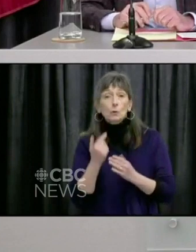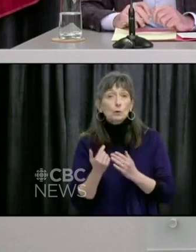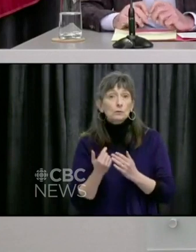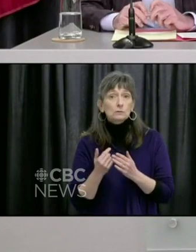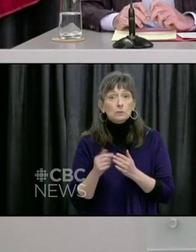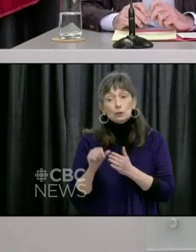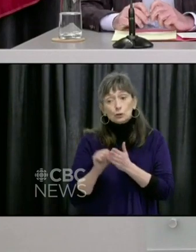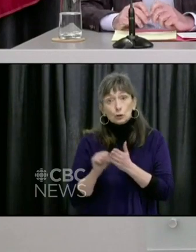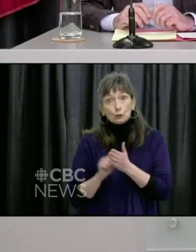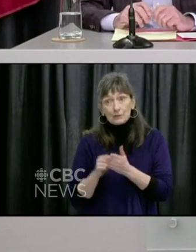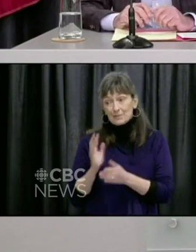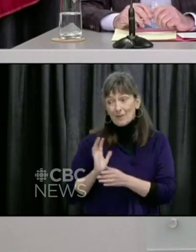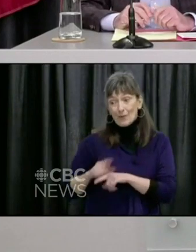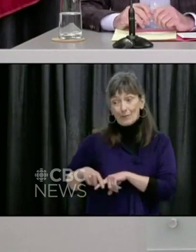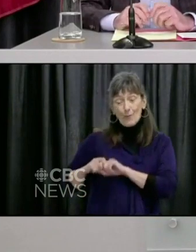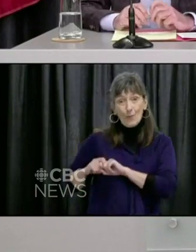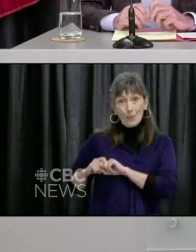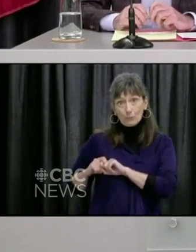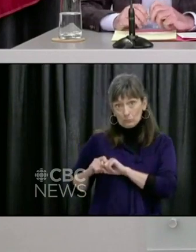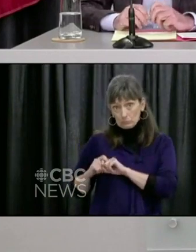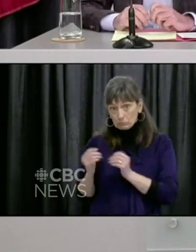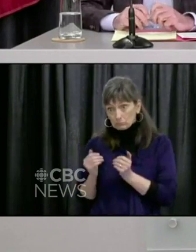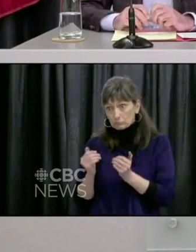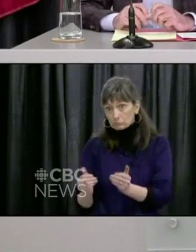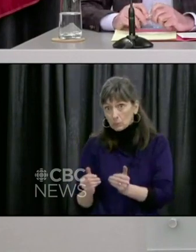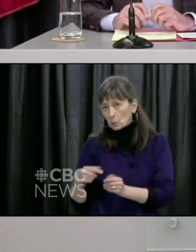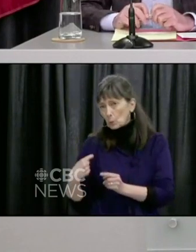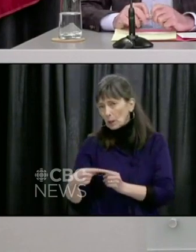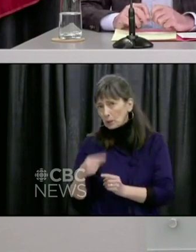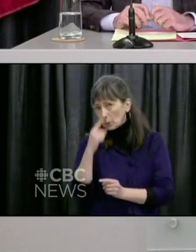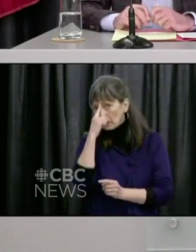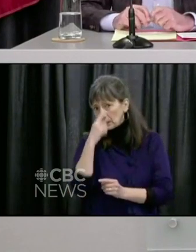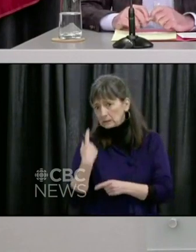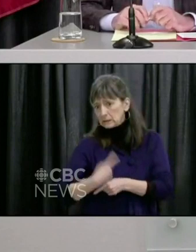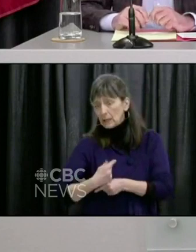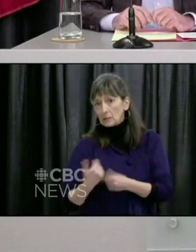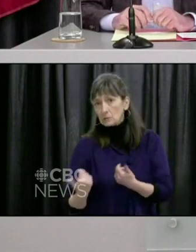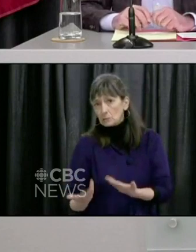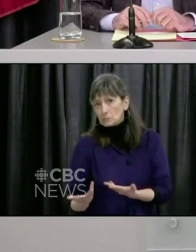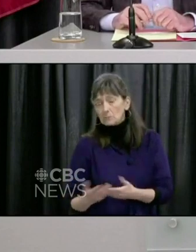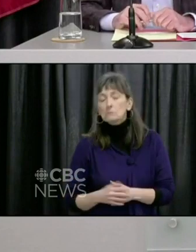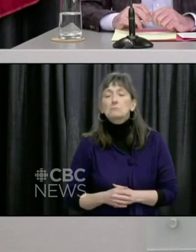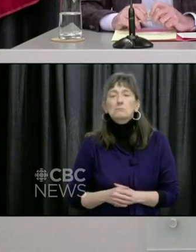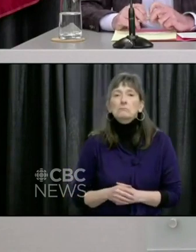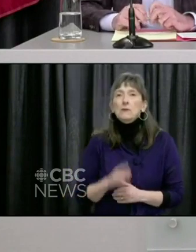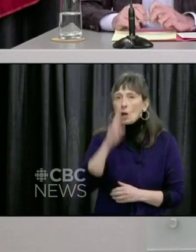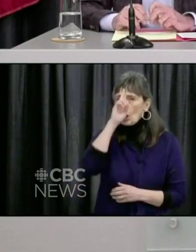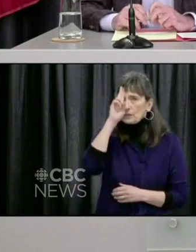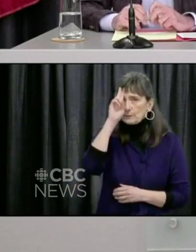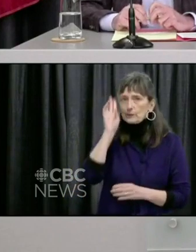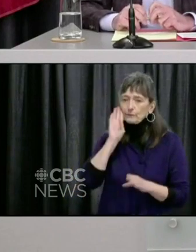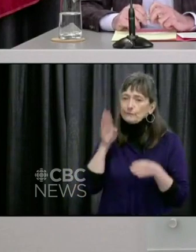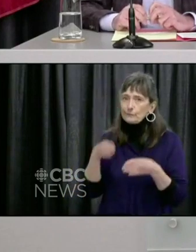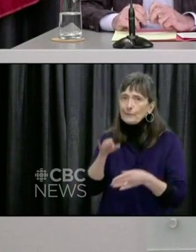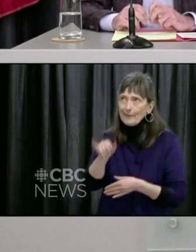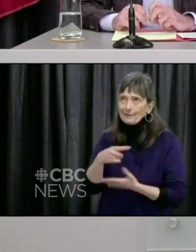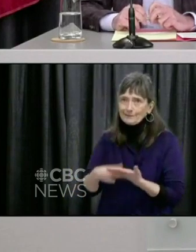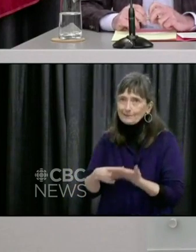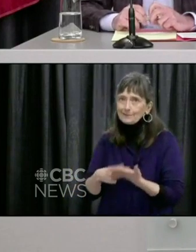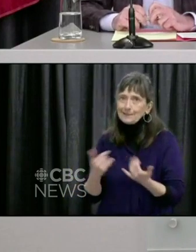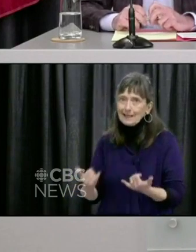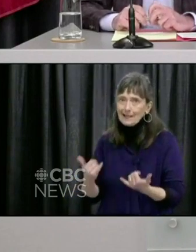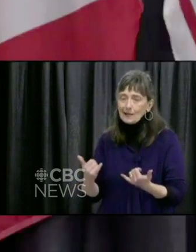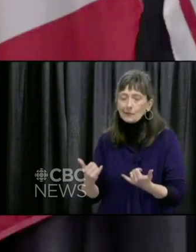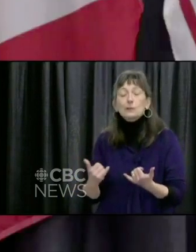procedures? Certainly that's top of mind for the RHAs, and I would argue that once they had got their public health